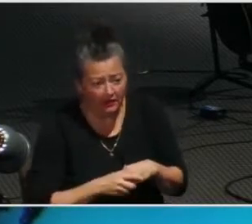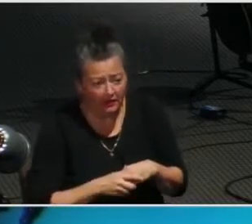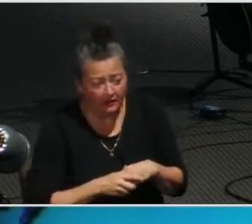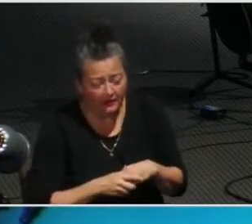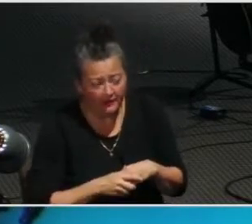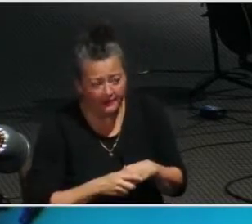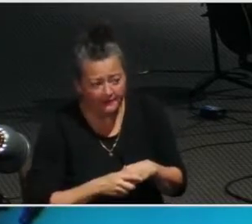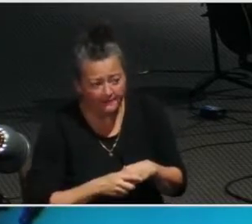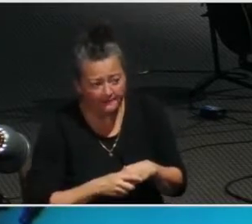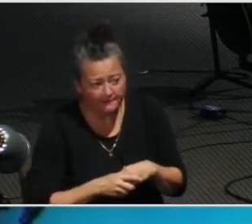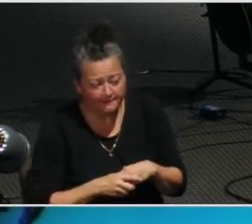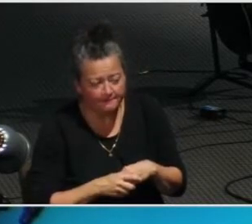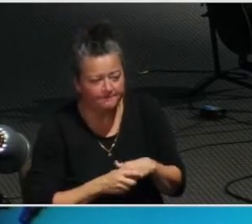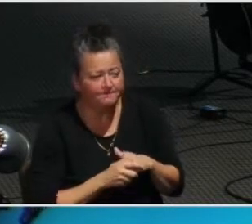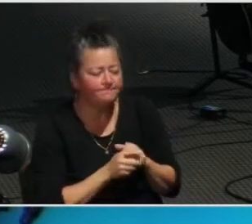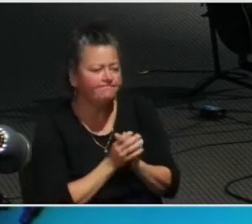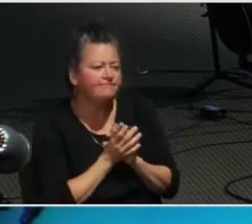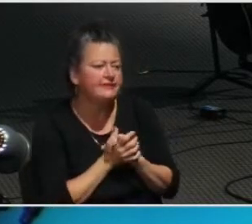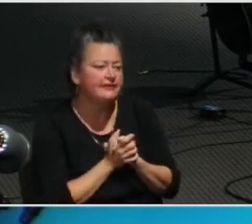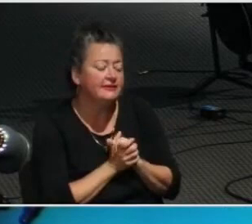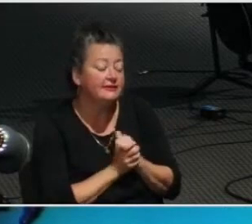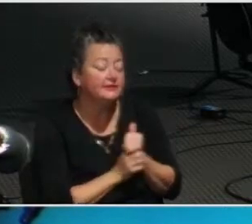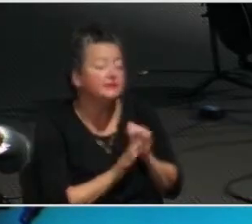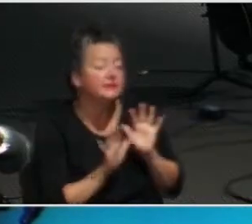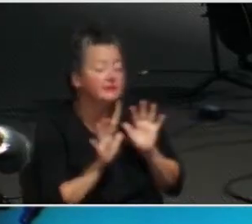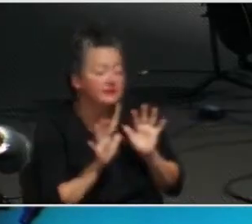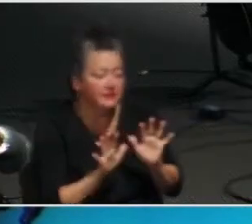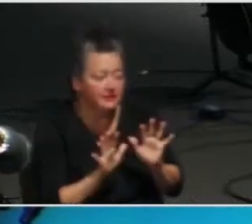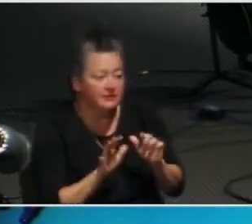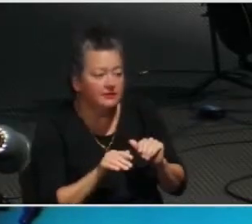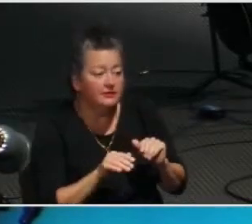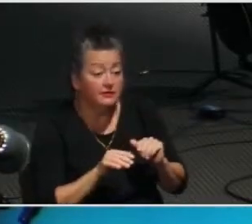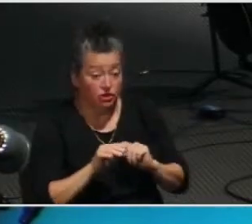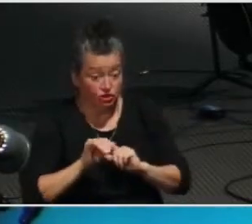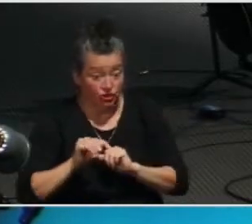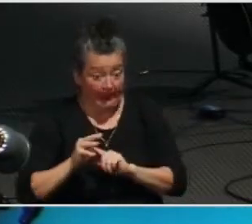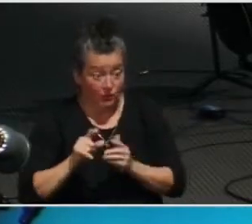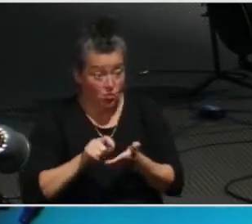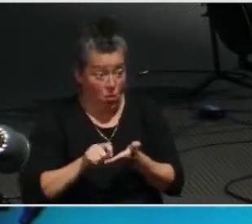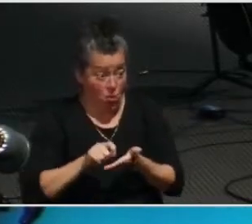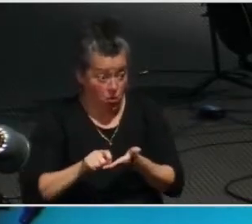But think about how this passage would speak to one of James' readers.